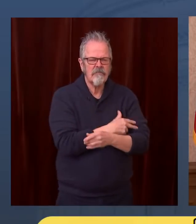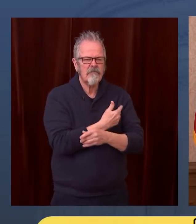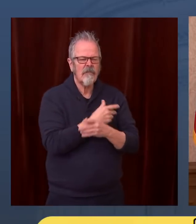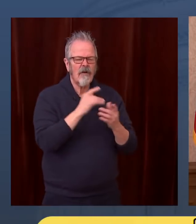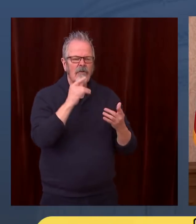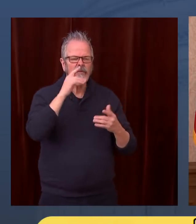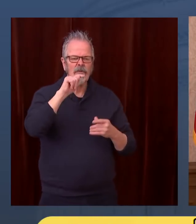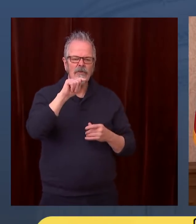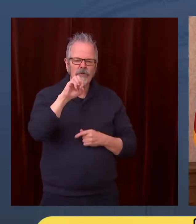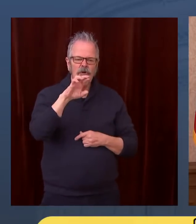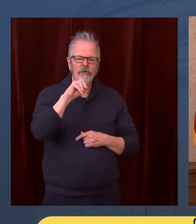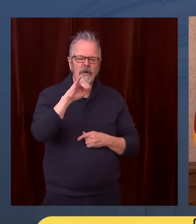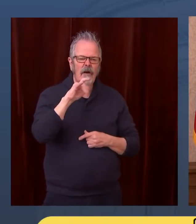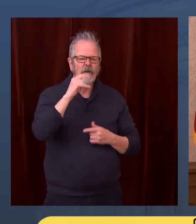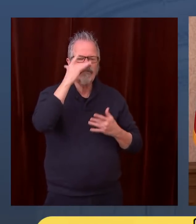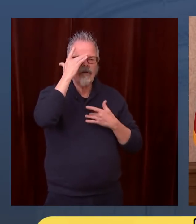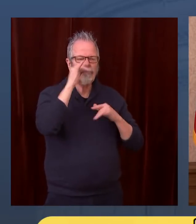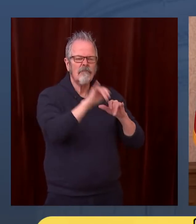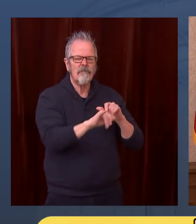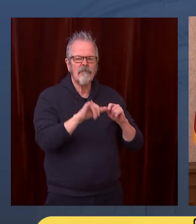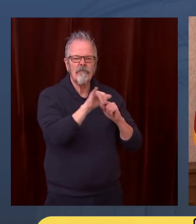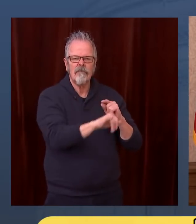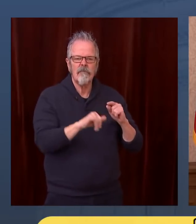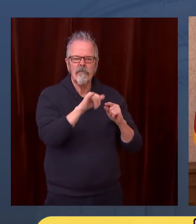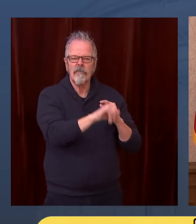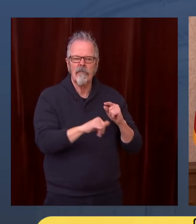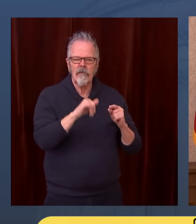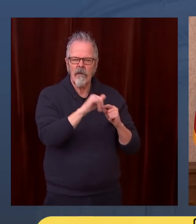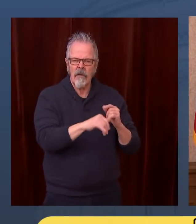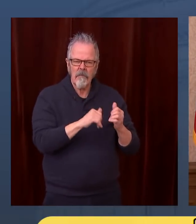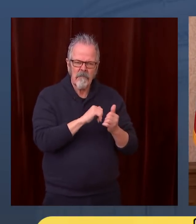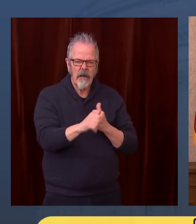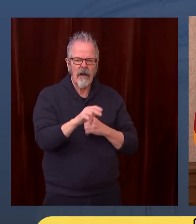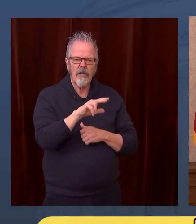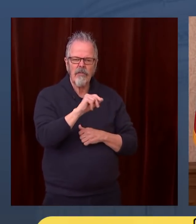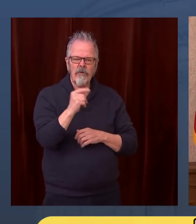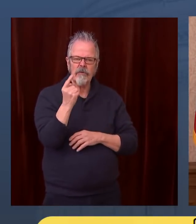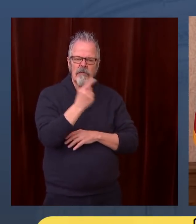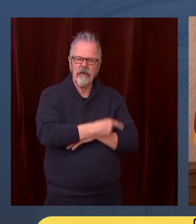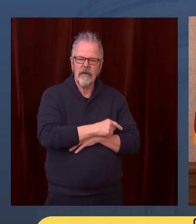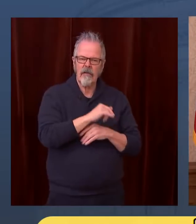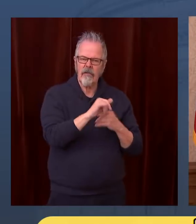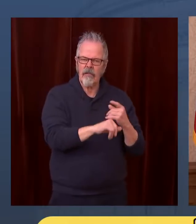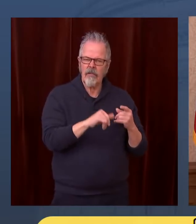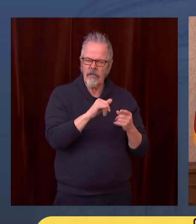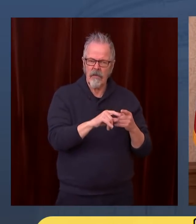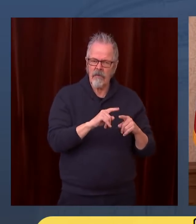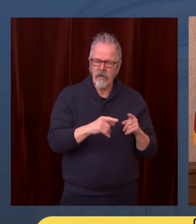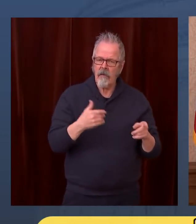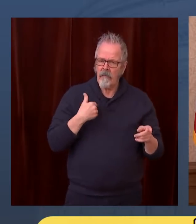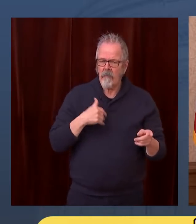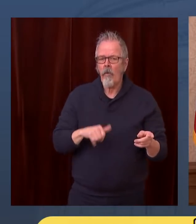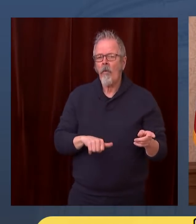than 30 days for reasons that aren't about COVID, but about bigger problems in our